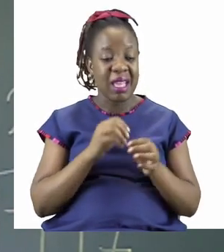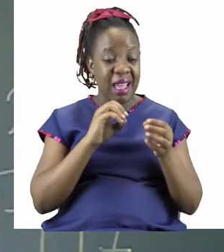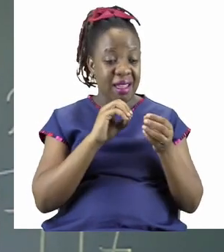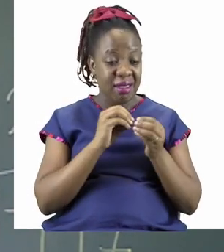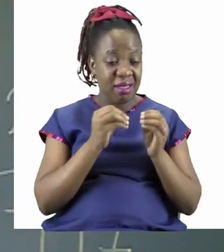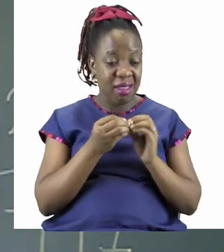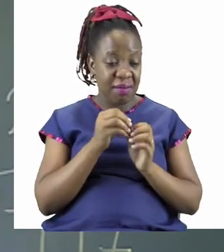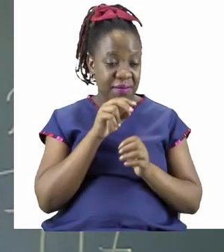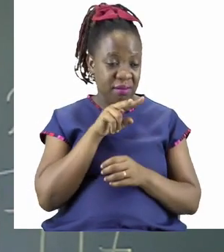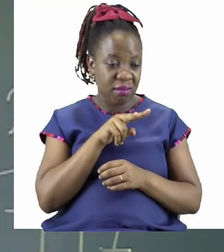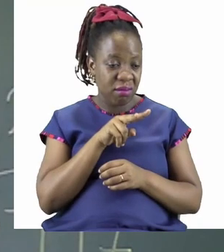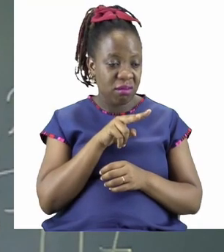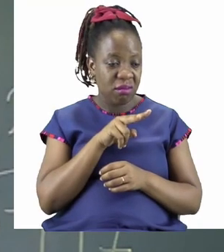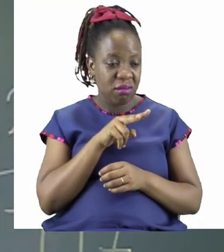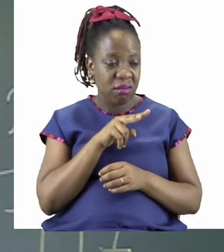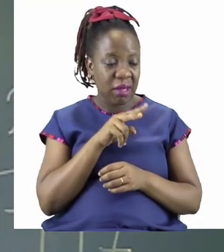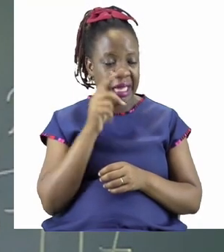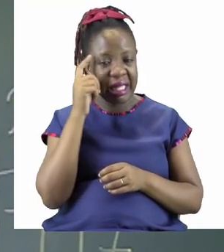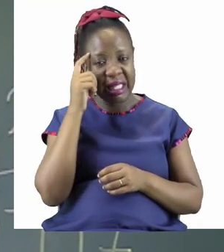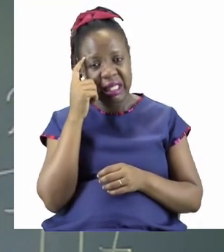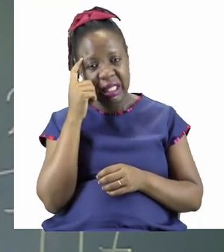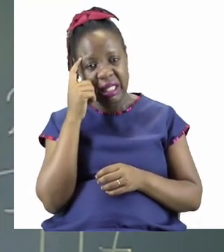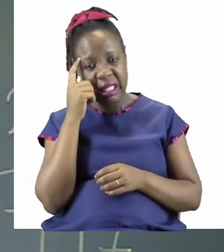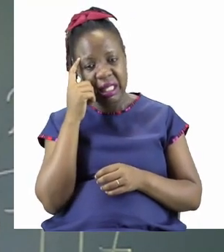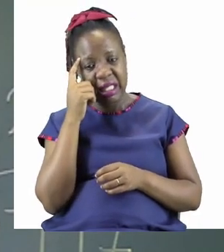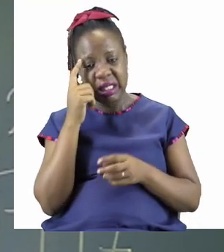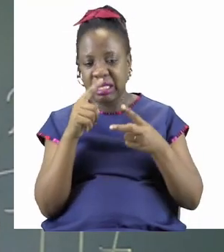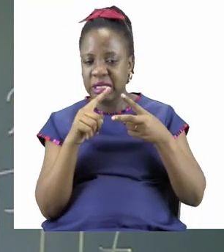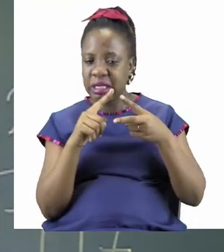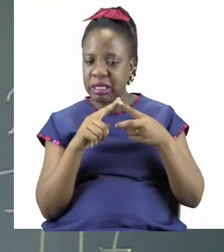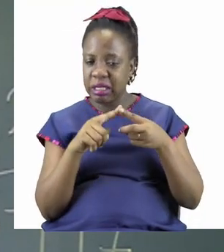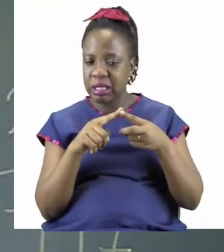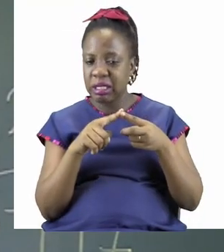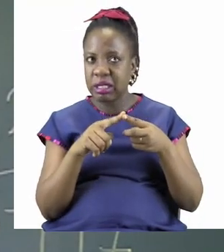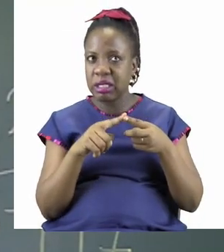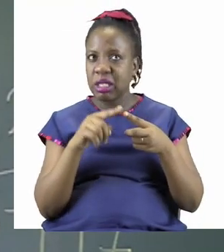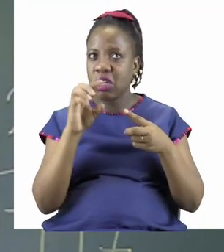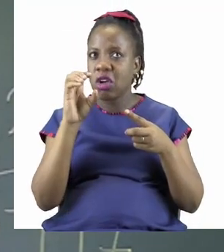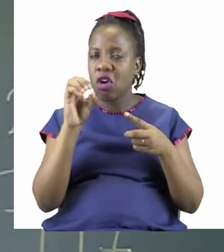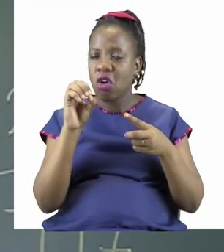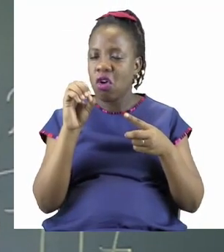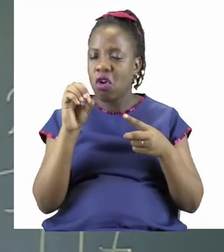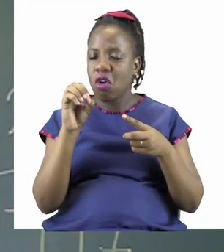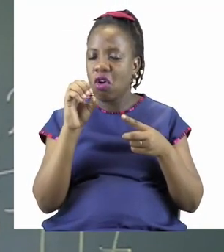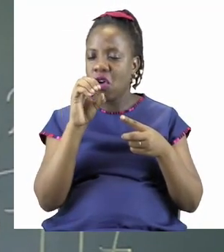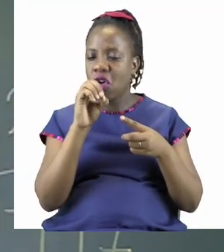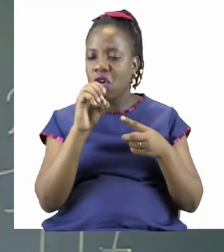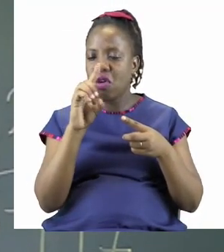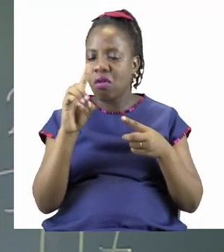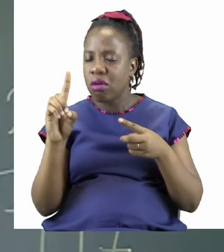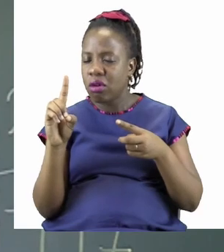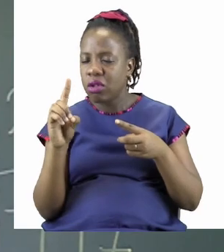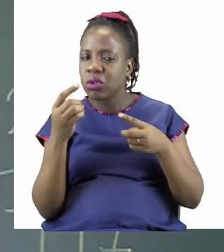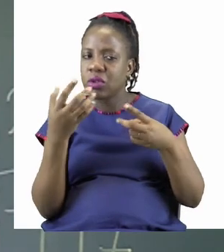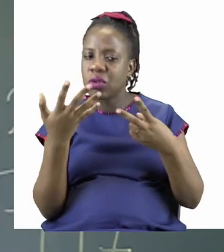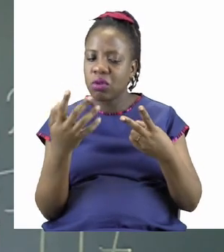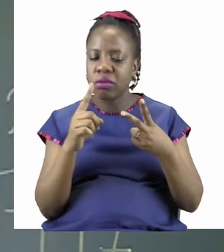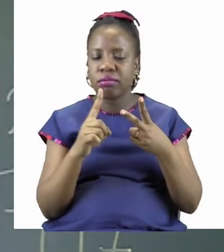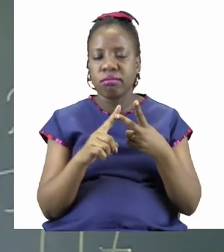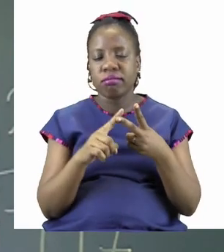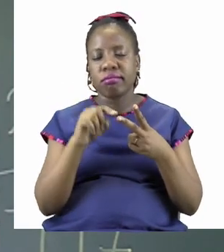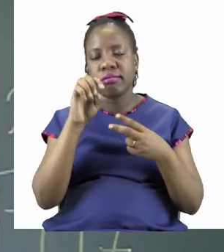number and then you must decide, is it an odd number or is it an even